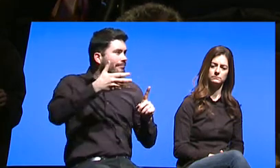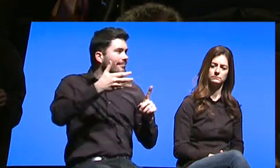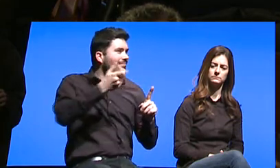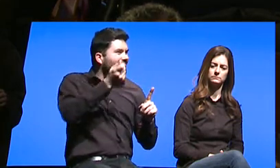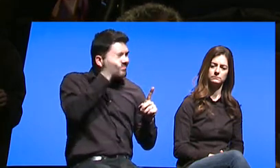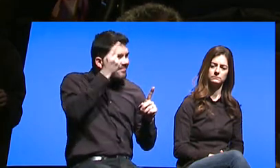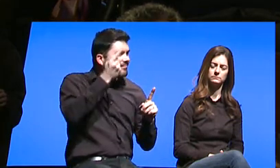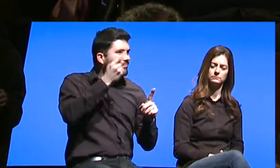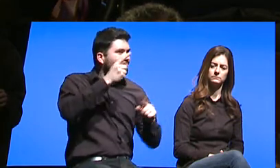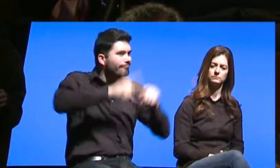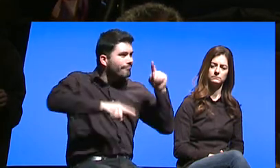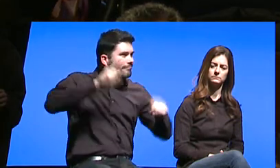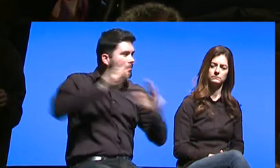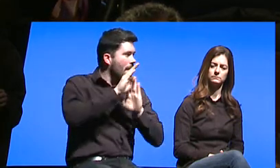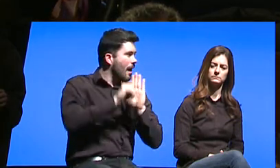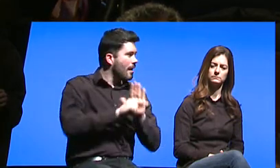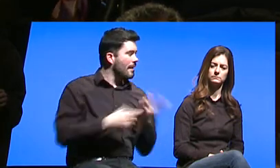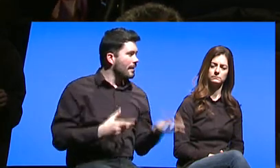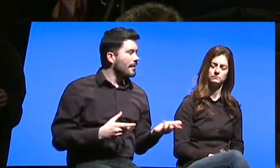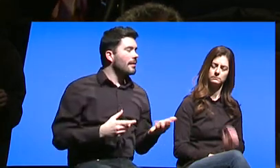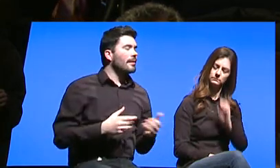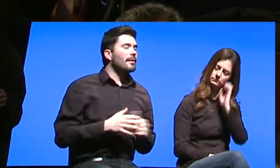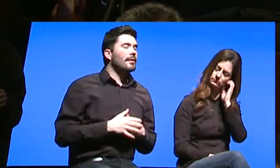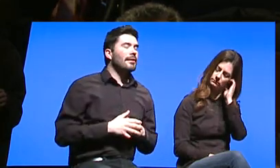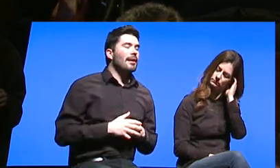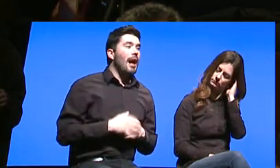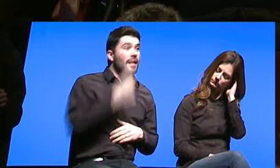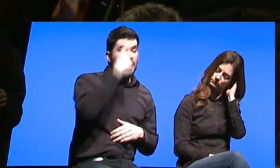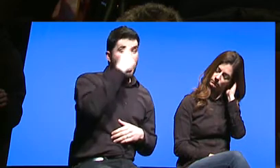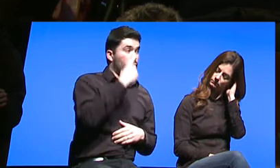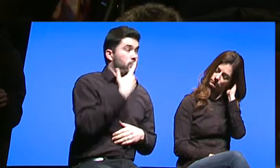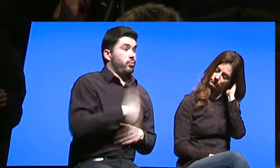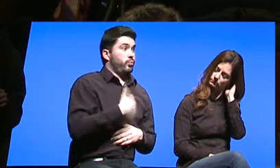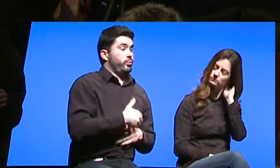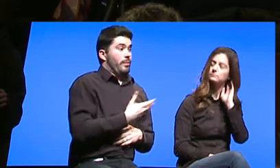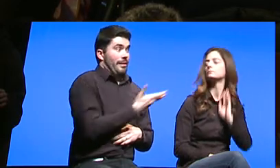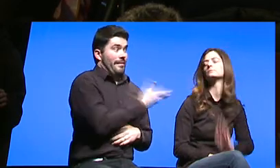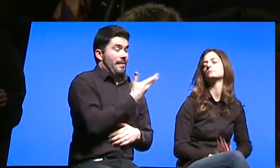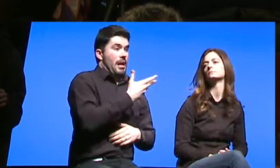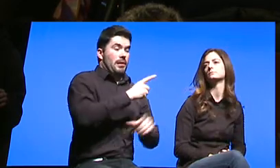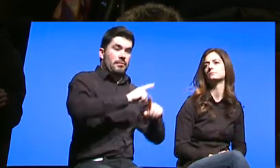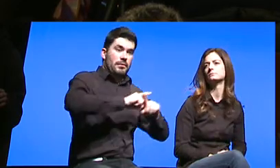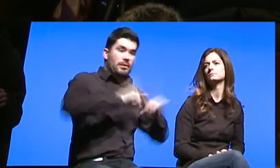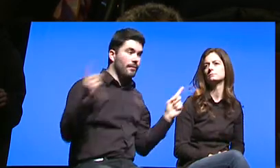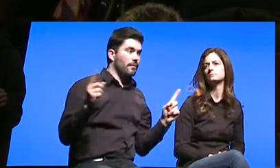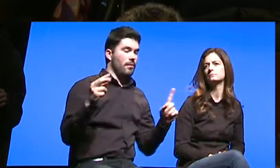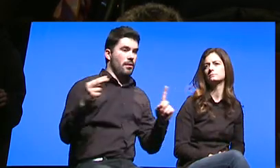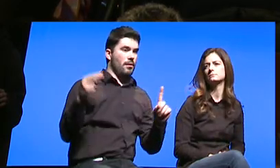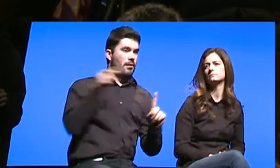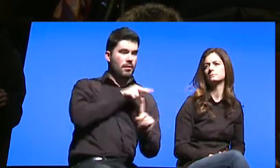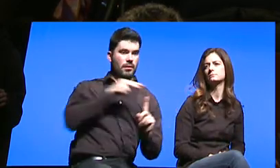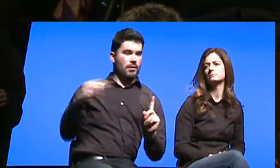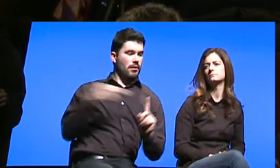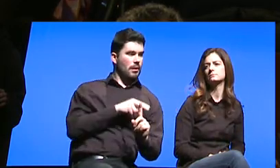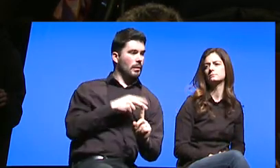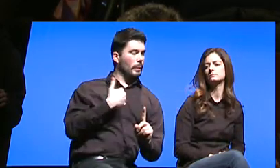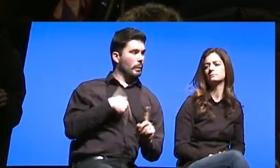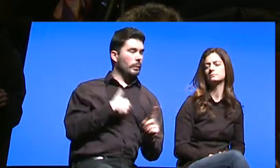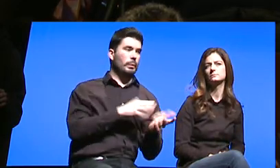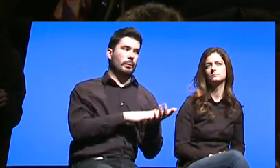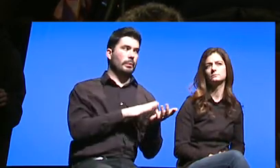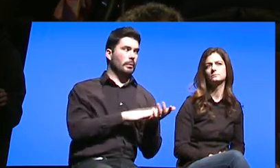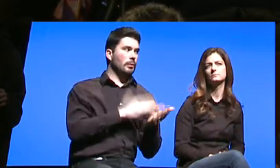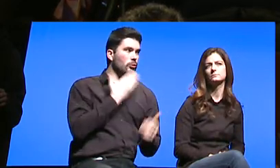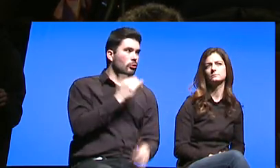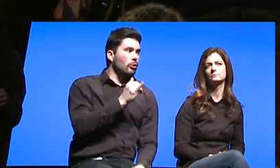I just thought that the differences in stories were really well done, and I bet you had a